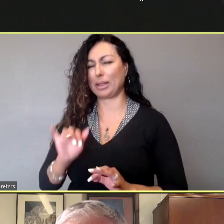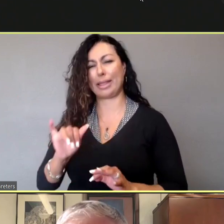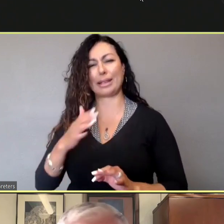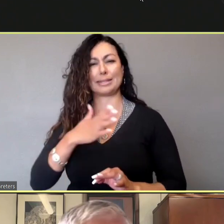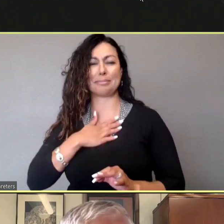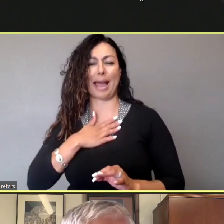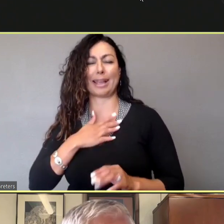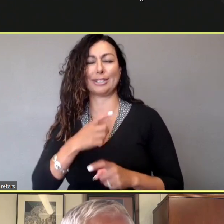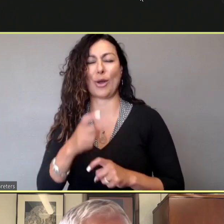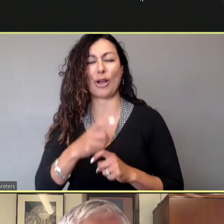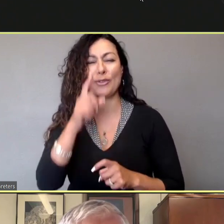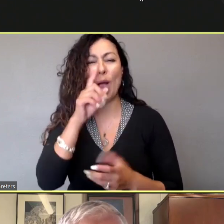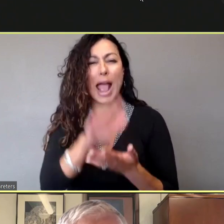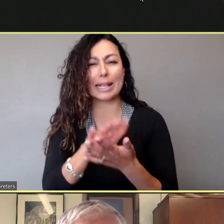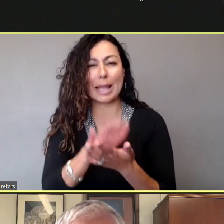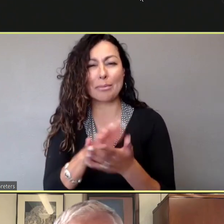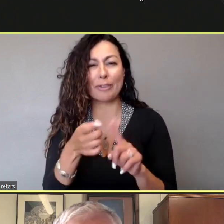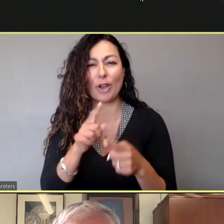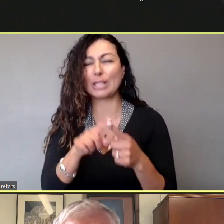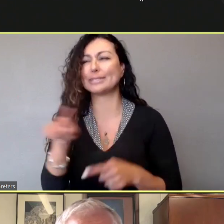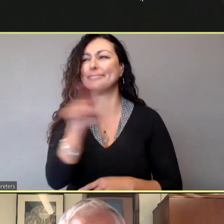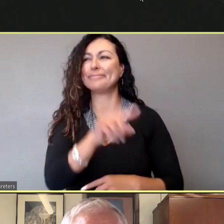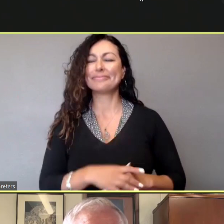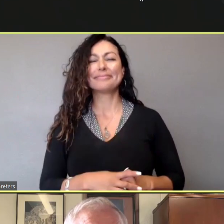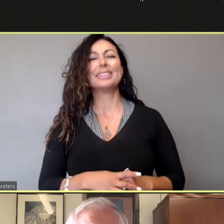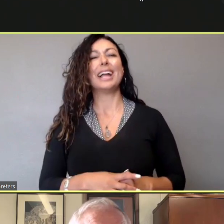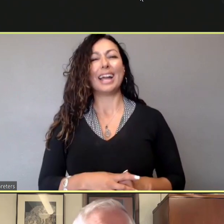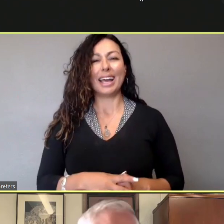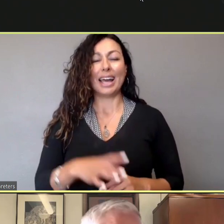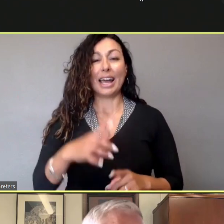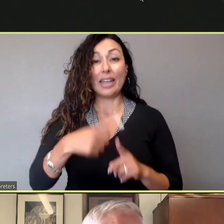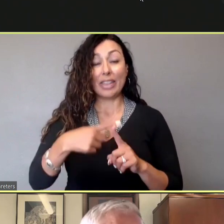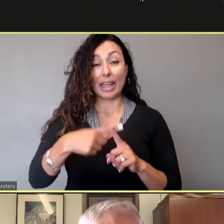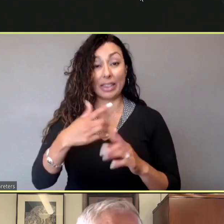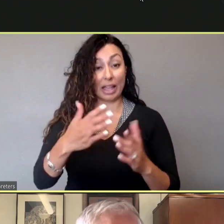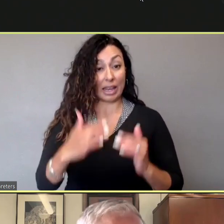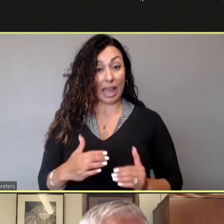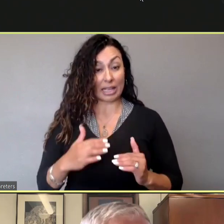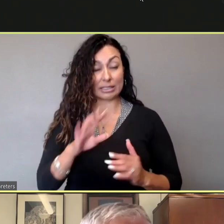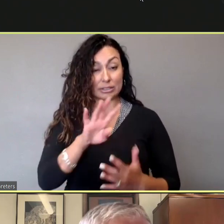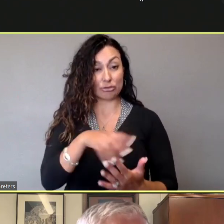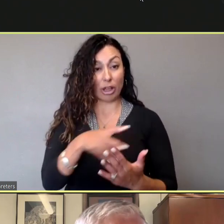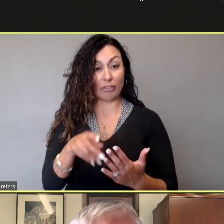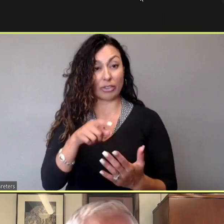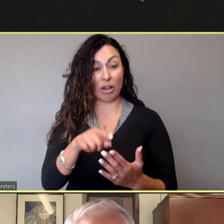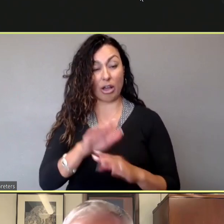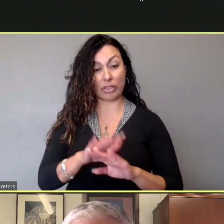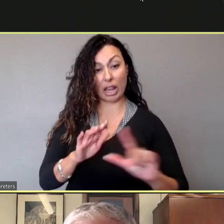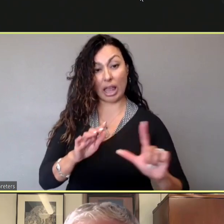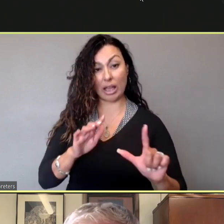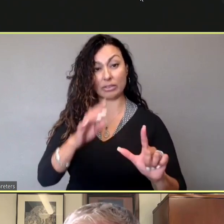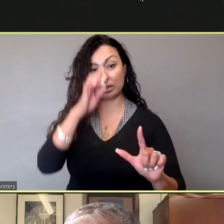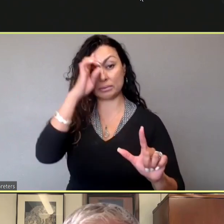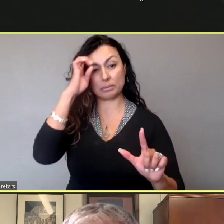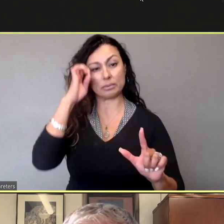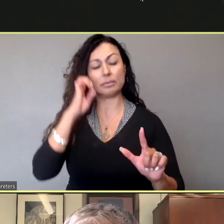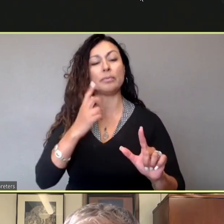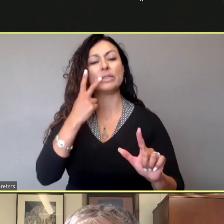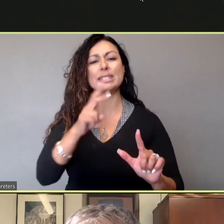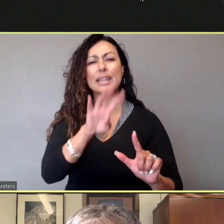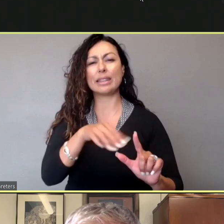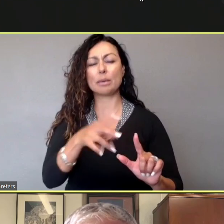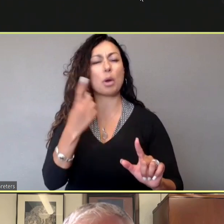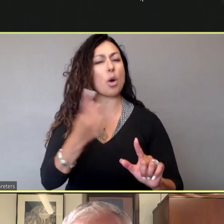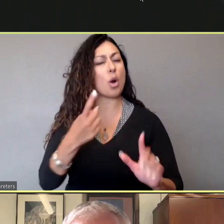academic colleagues. And then in the next graphic to the left of that, we have our table that we always